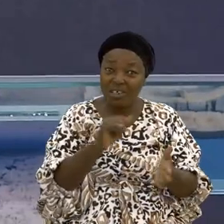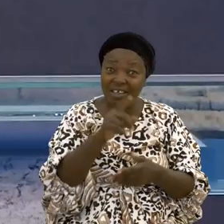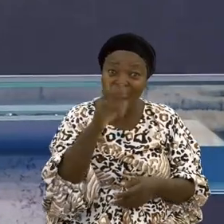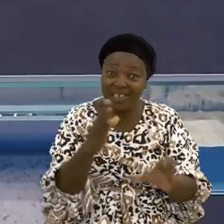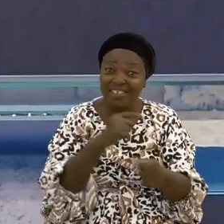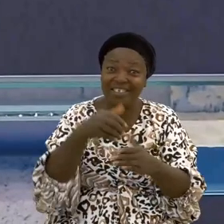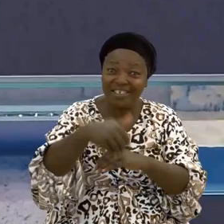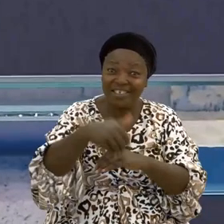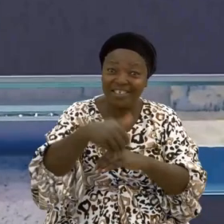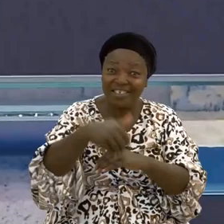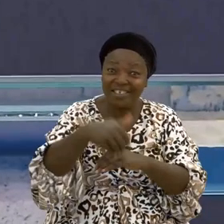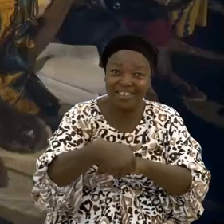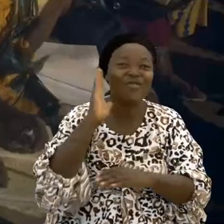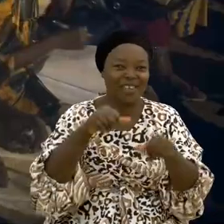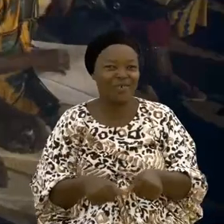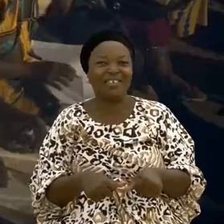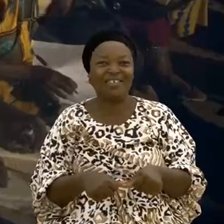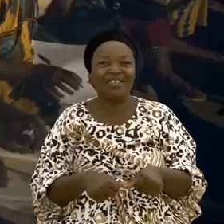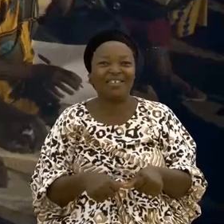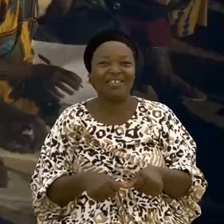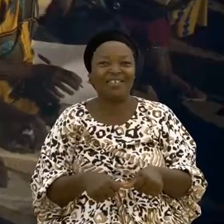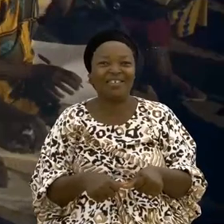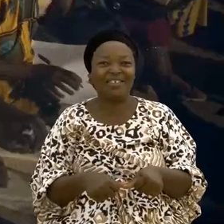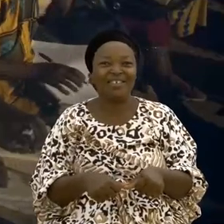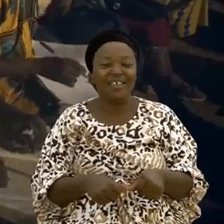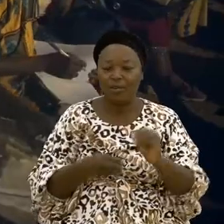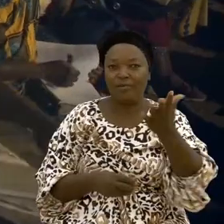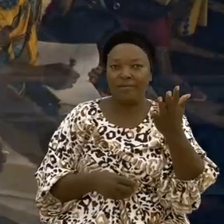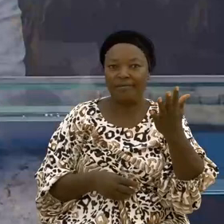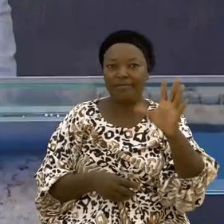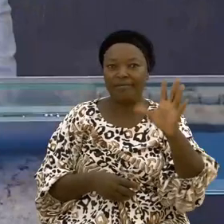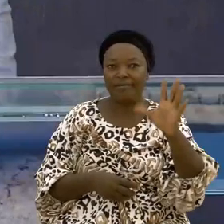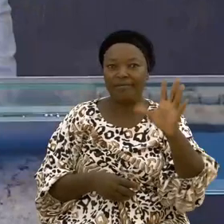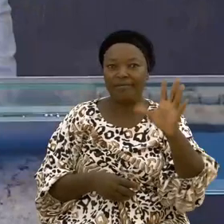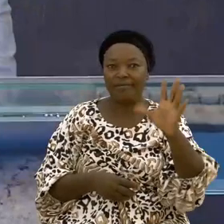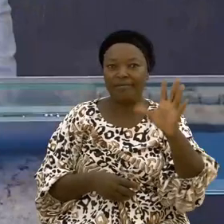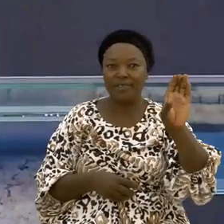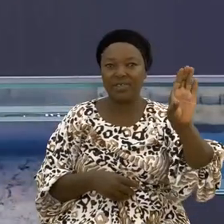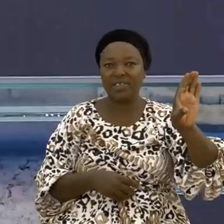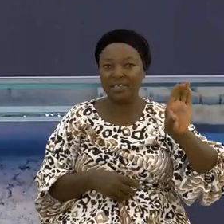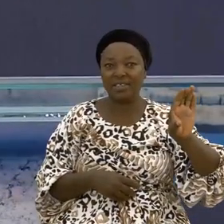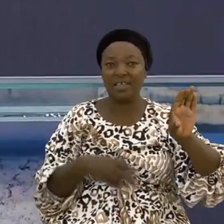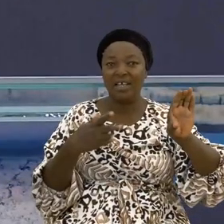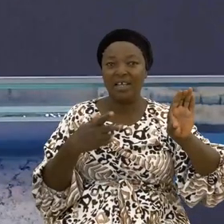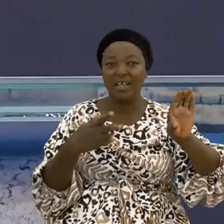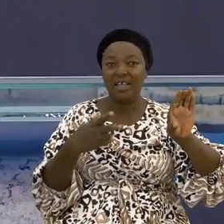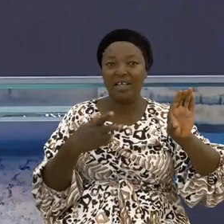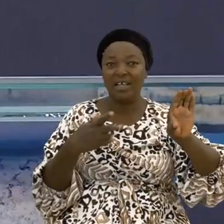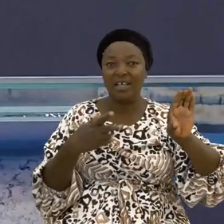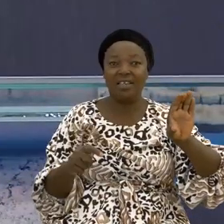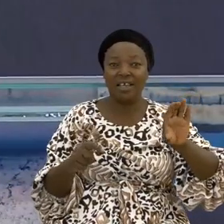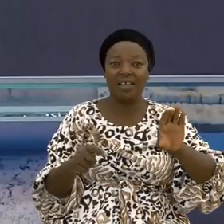tonight will abide. Yeah. Number five, see the confirmed